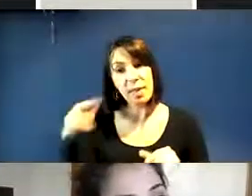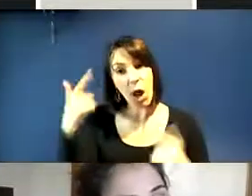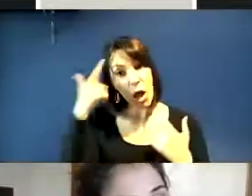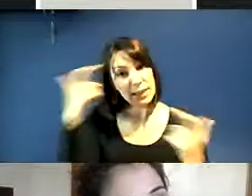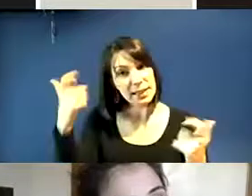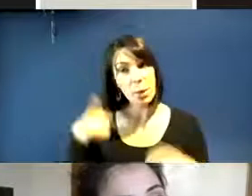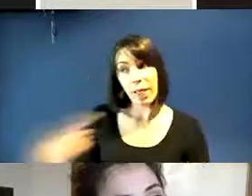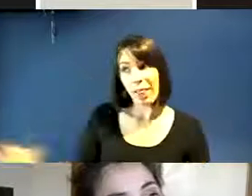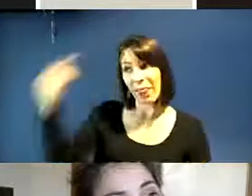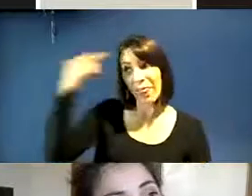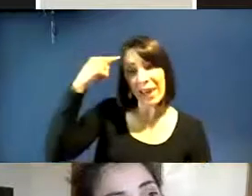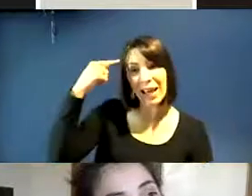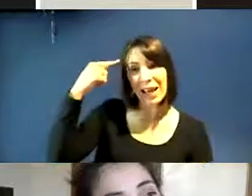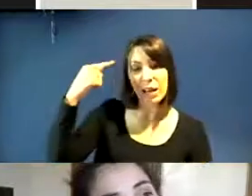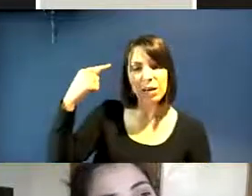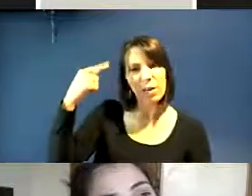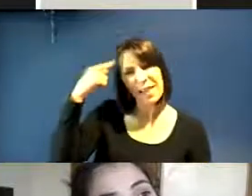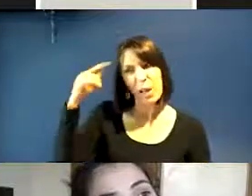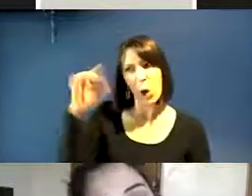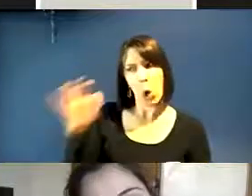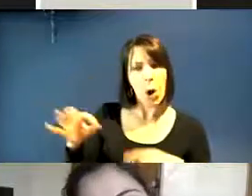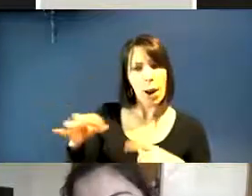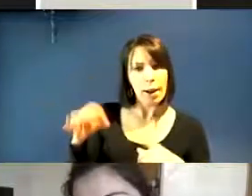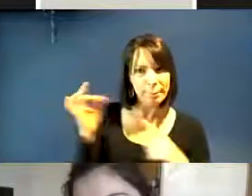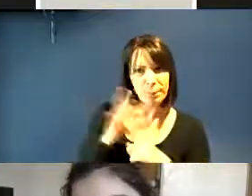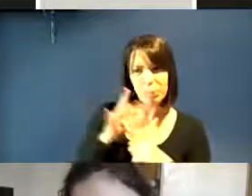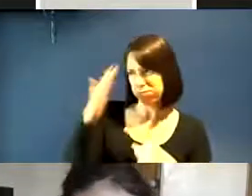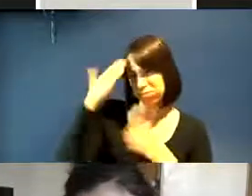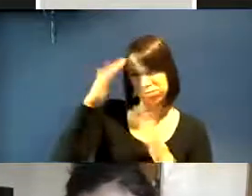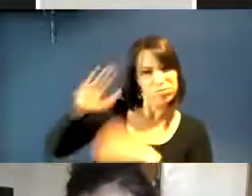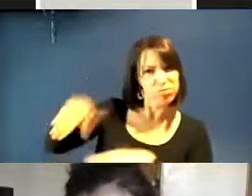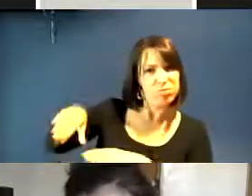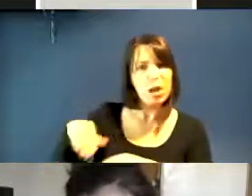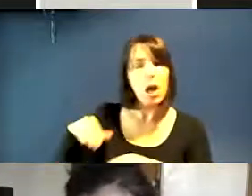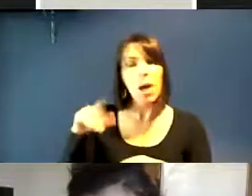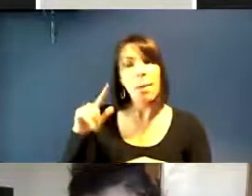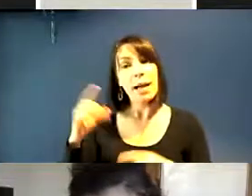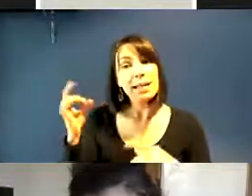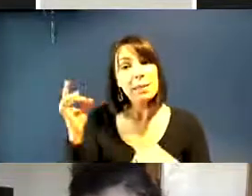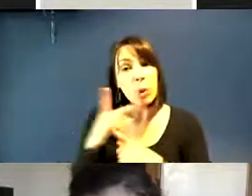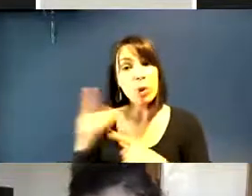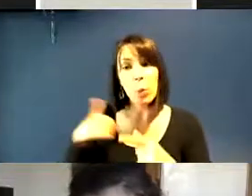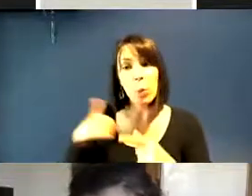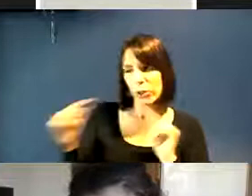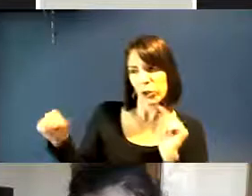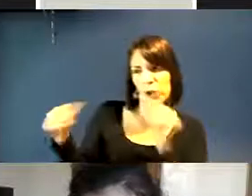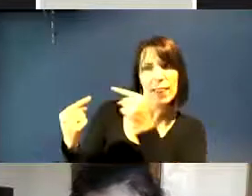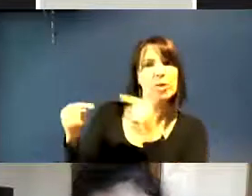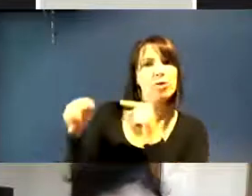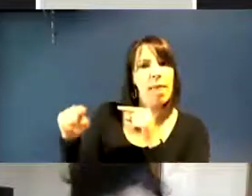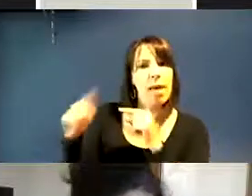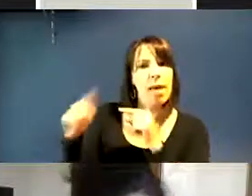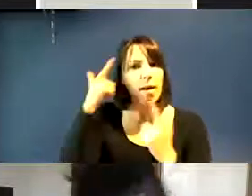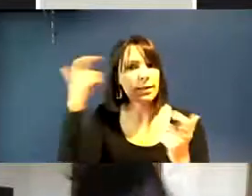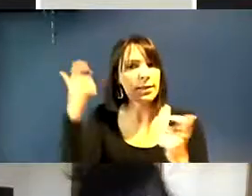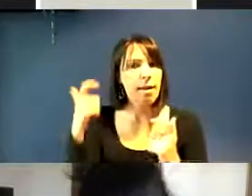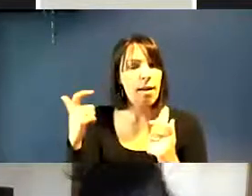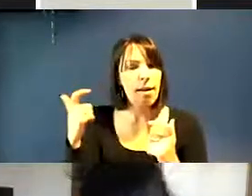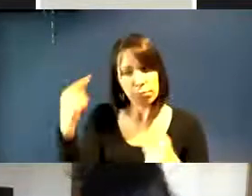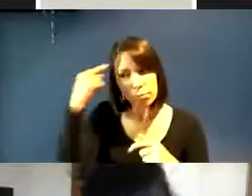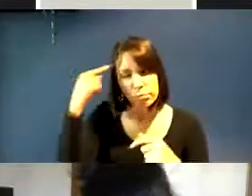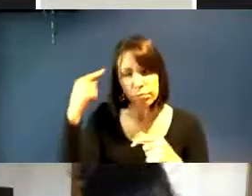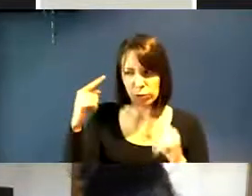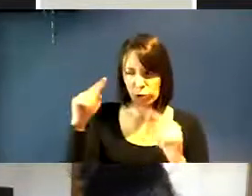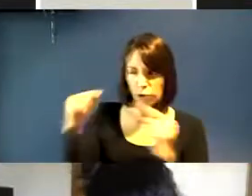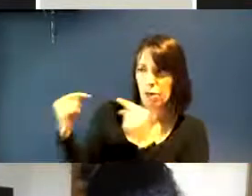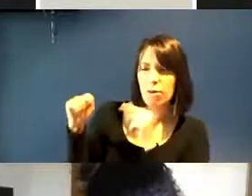it's important to challenge these ideas with the facts, with what we know, with what we see,